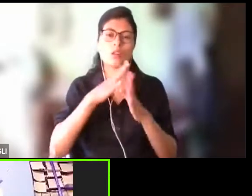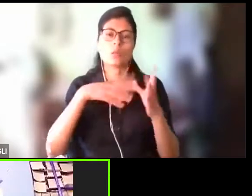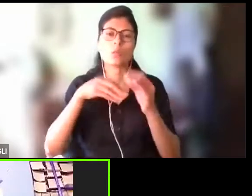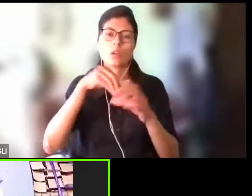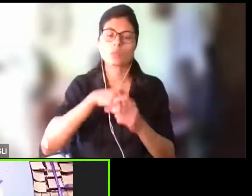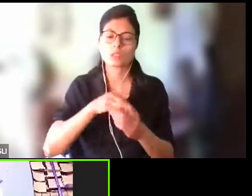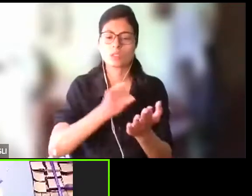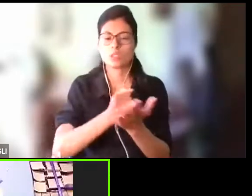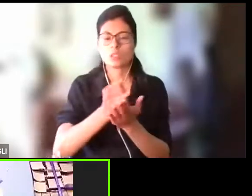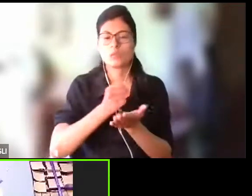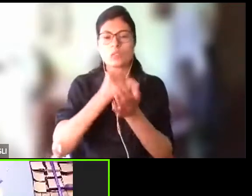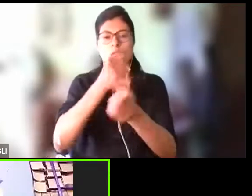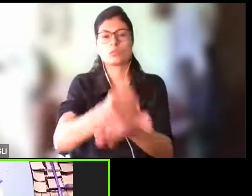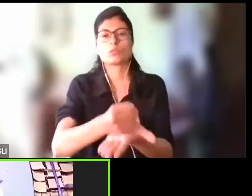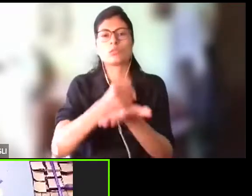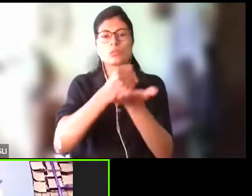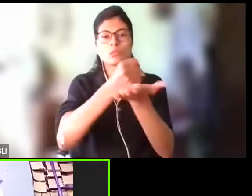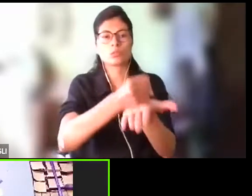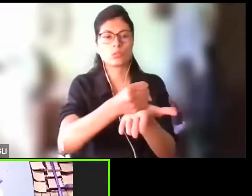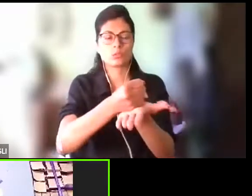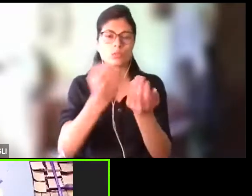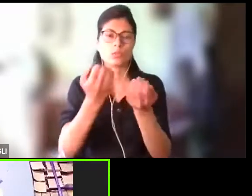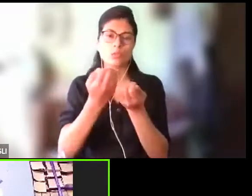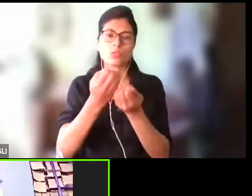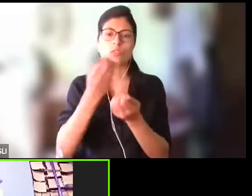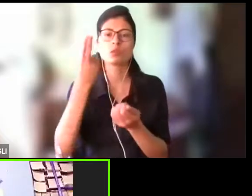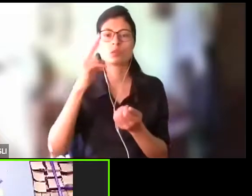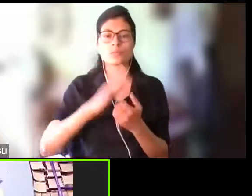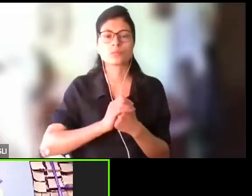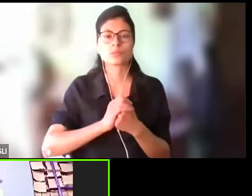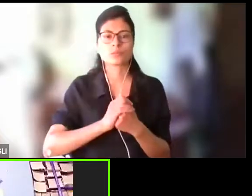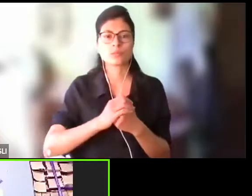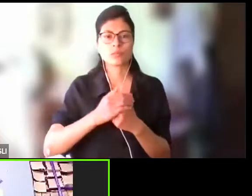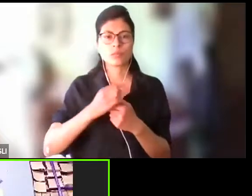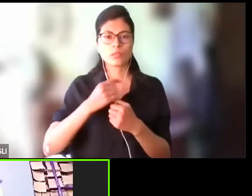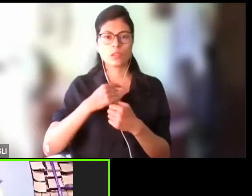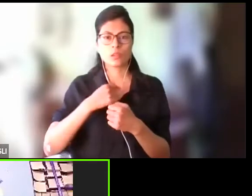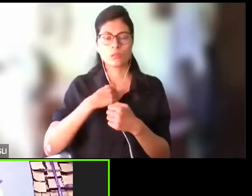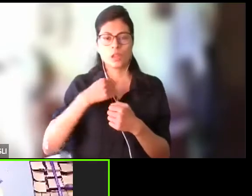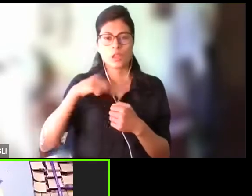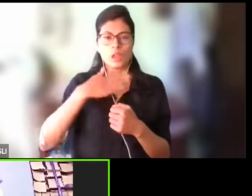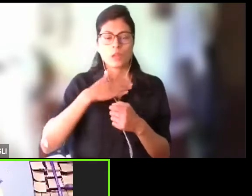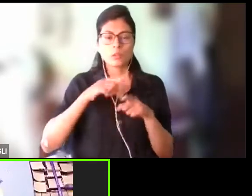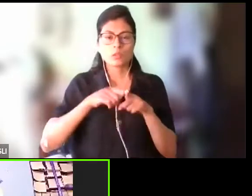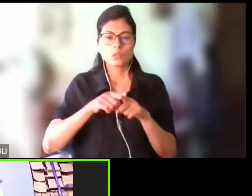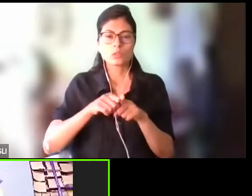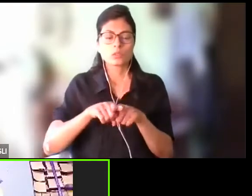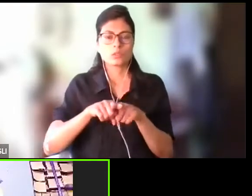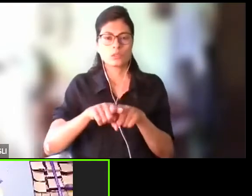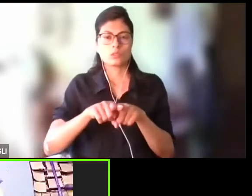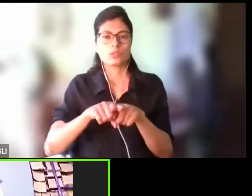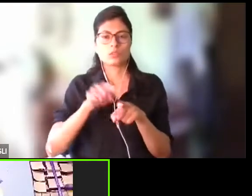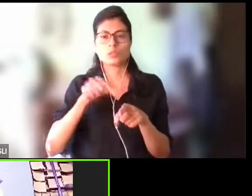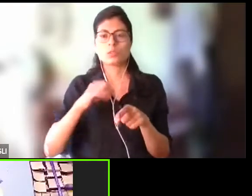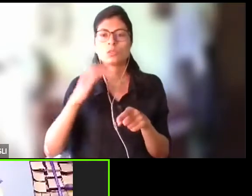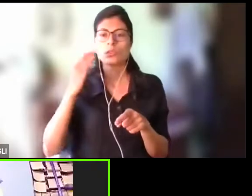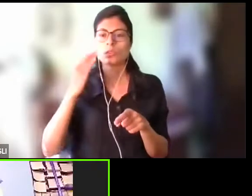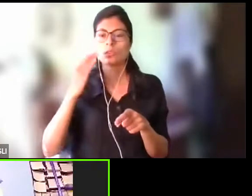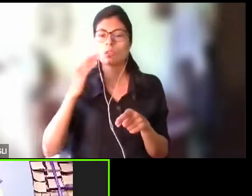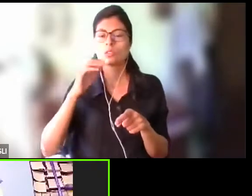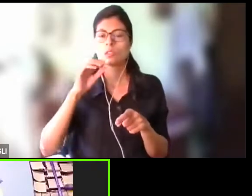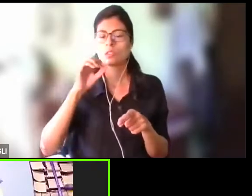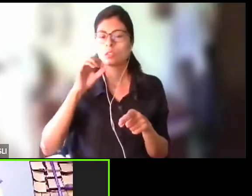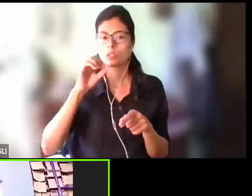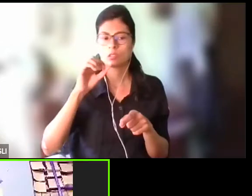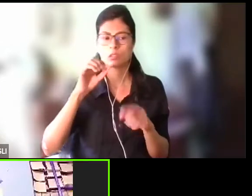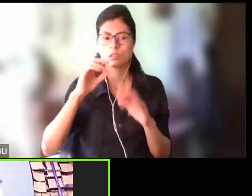to handle administrative aspects within our center. And also we have women within this community, especially disabled women that we work with